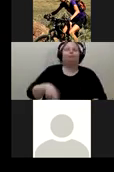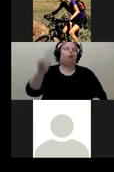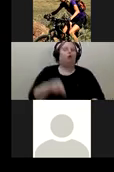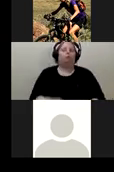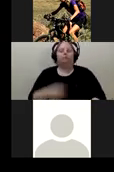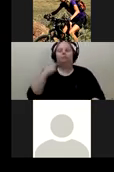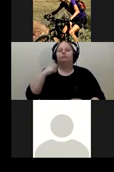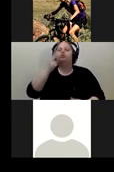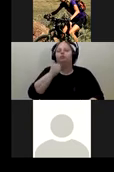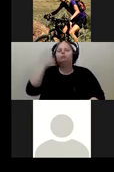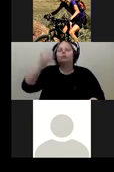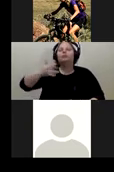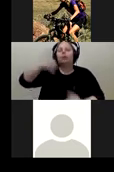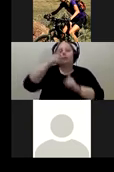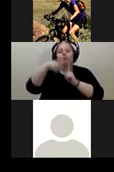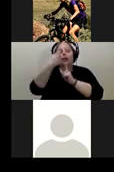cream.